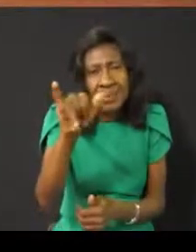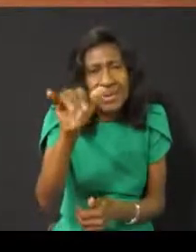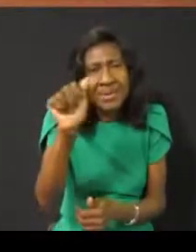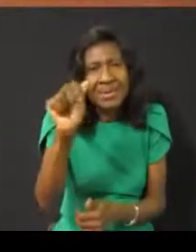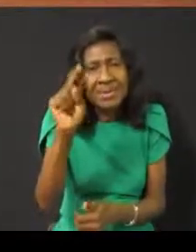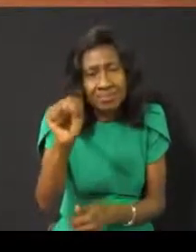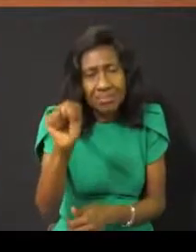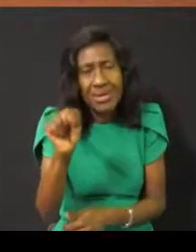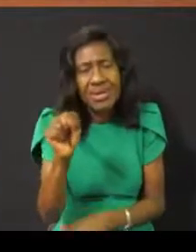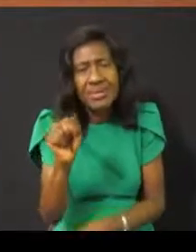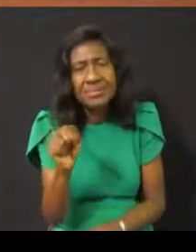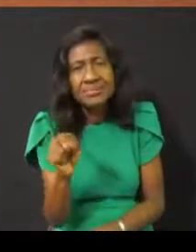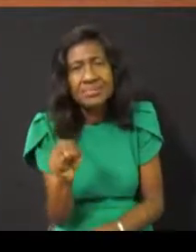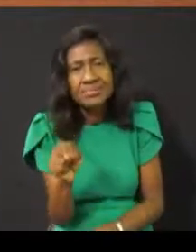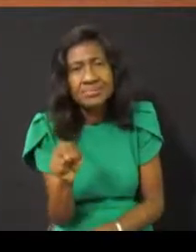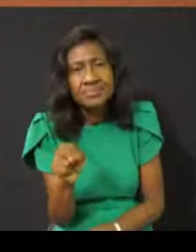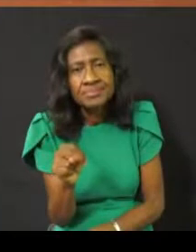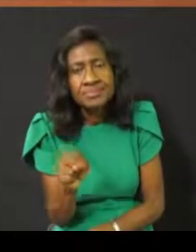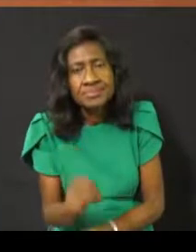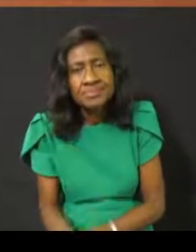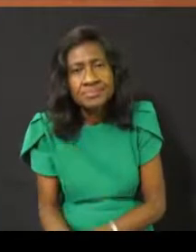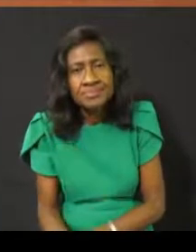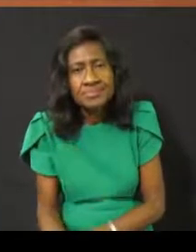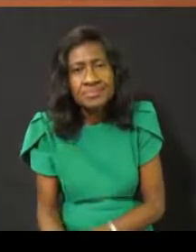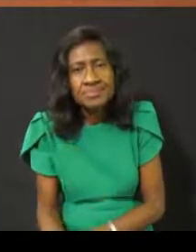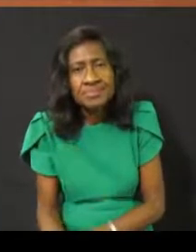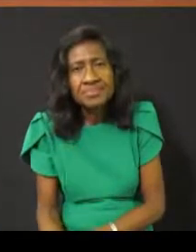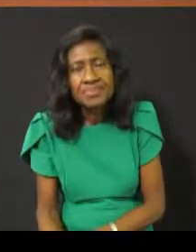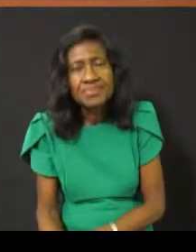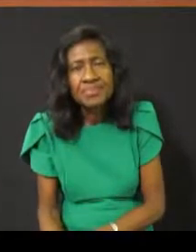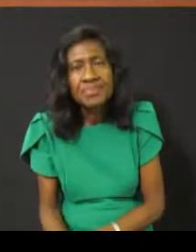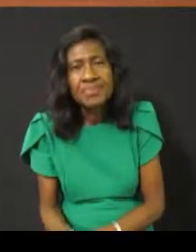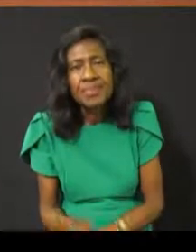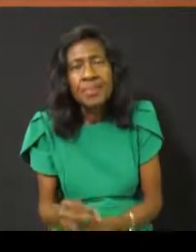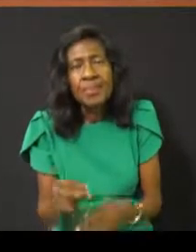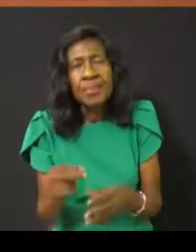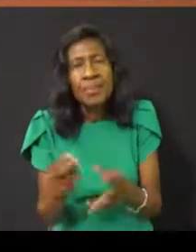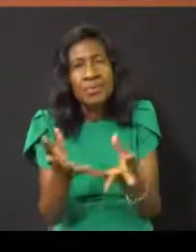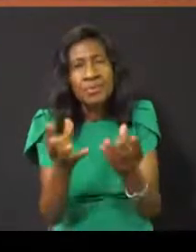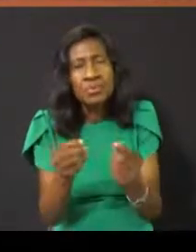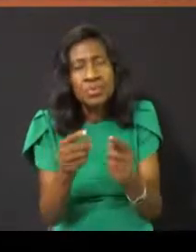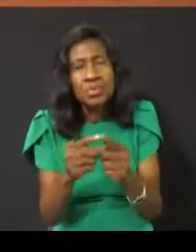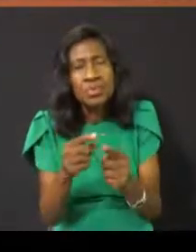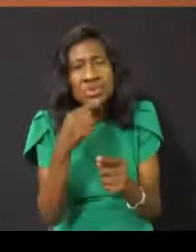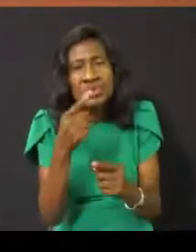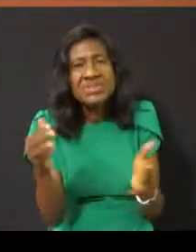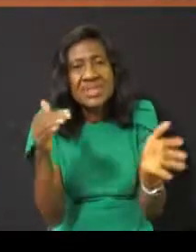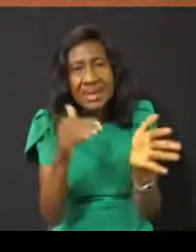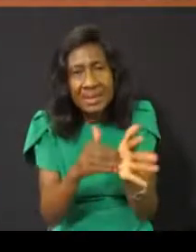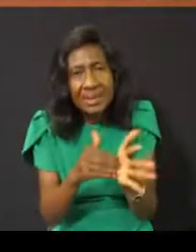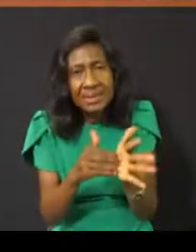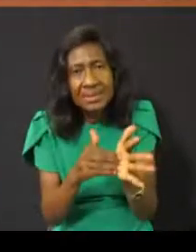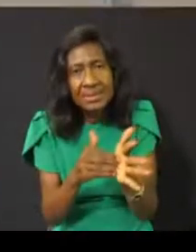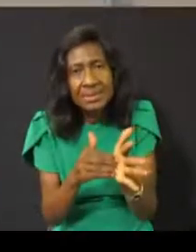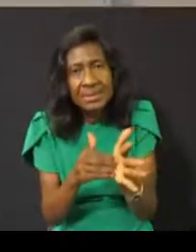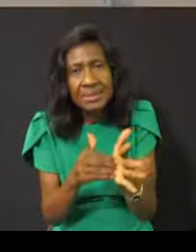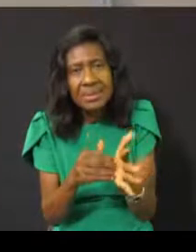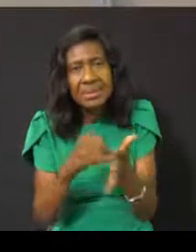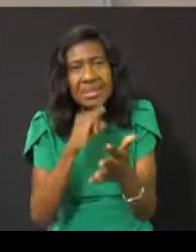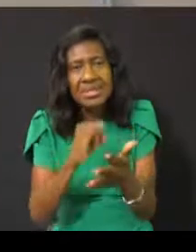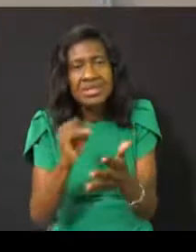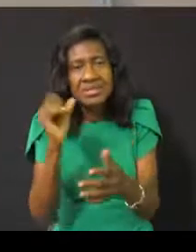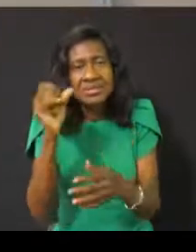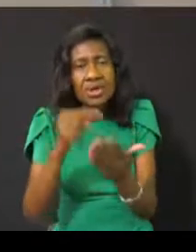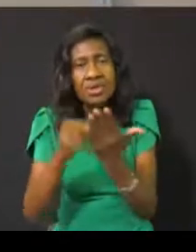Premier. I think you stole half of what I was going to say, so it's okay. I just want to just confirm that, it is November